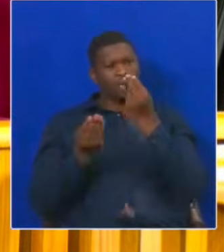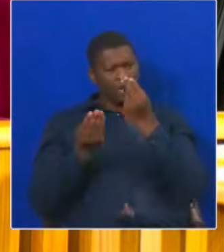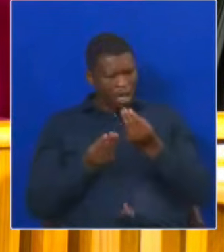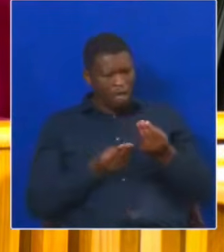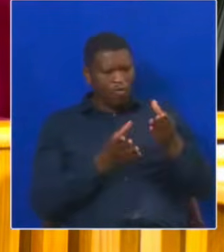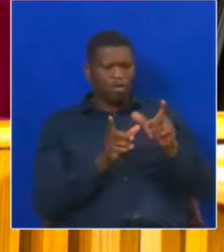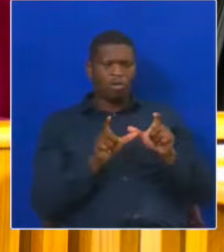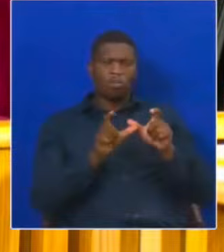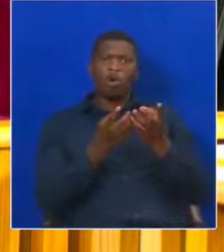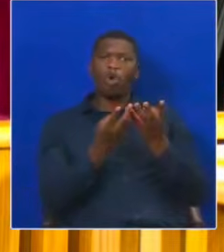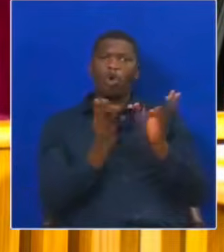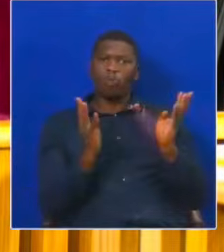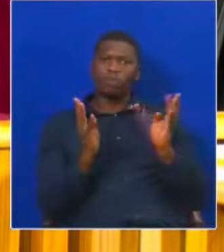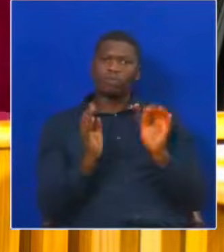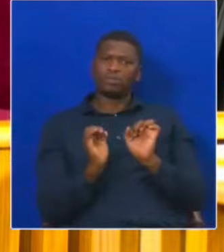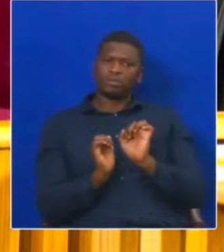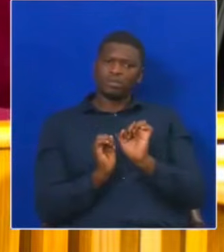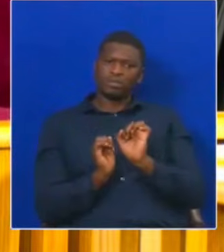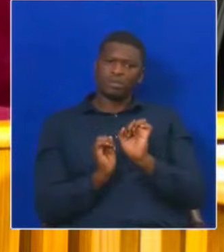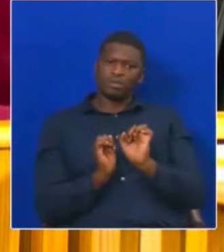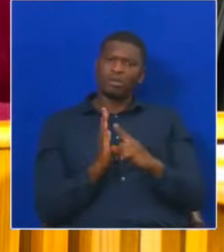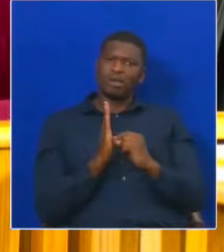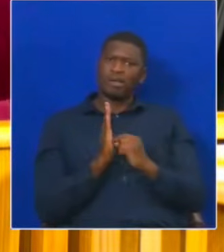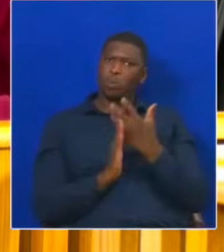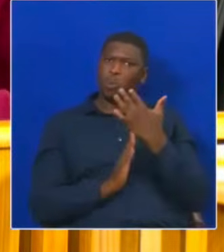date of that notice.